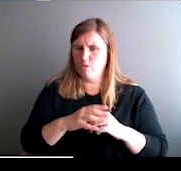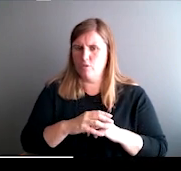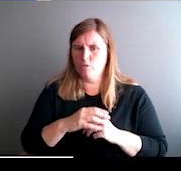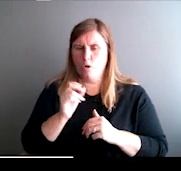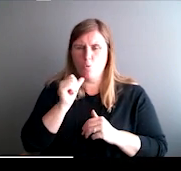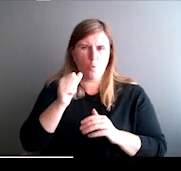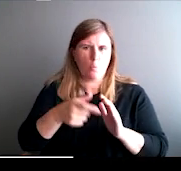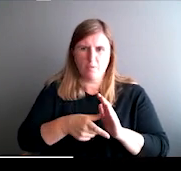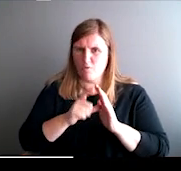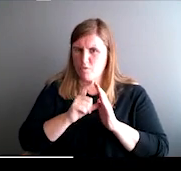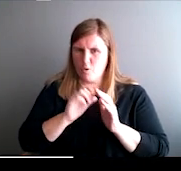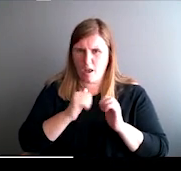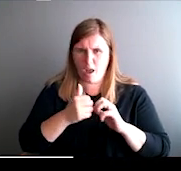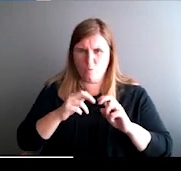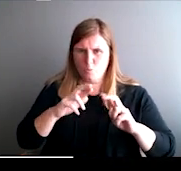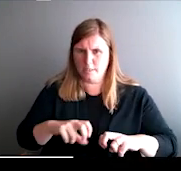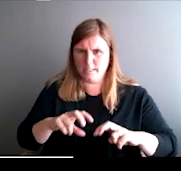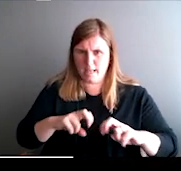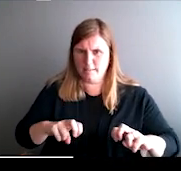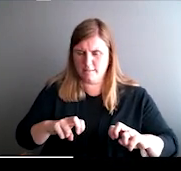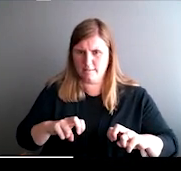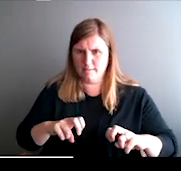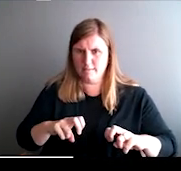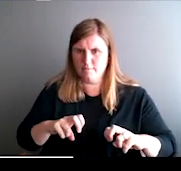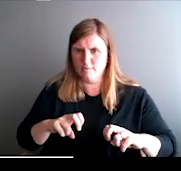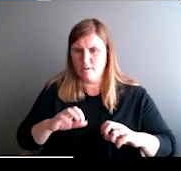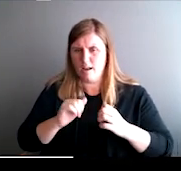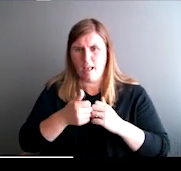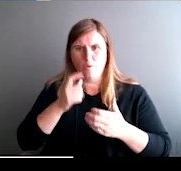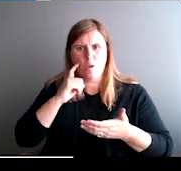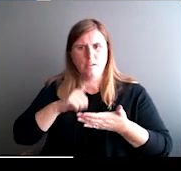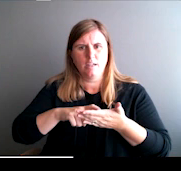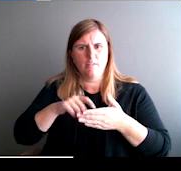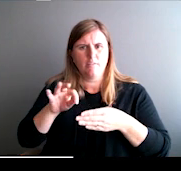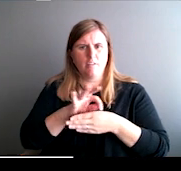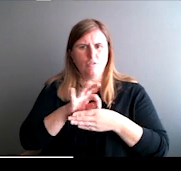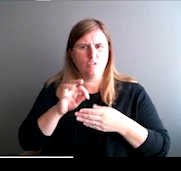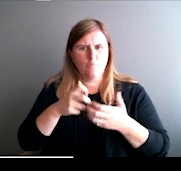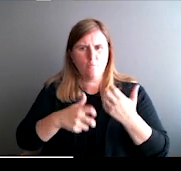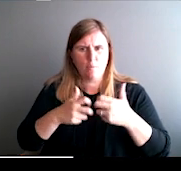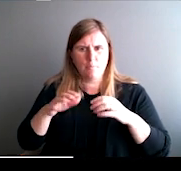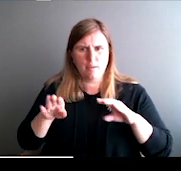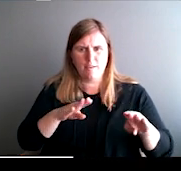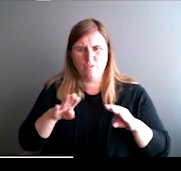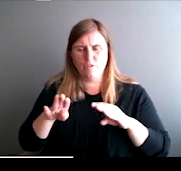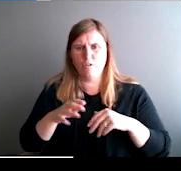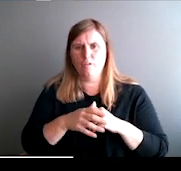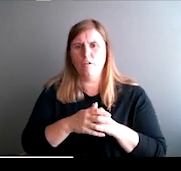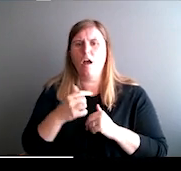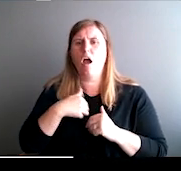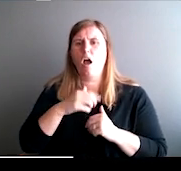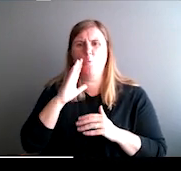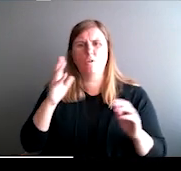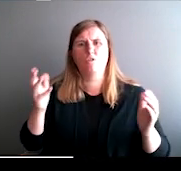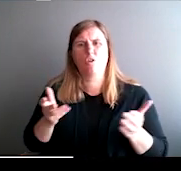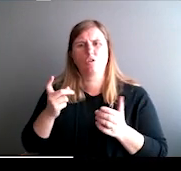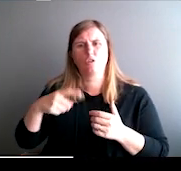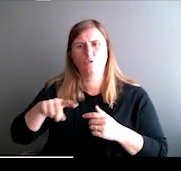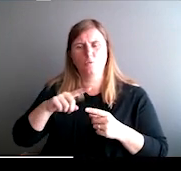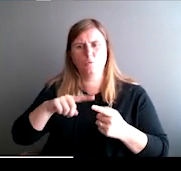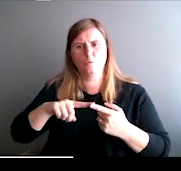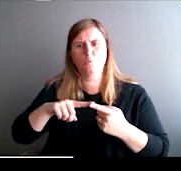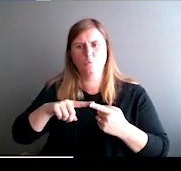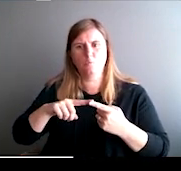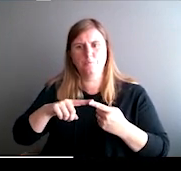be going over how to assess and how to identify functions of problem behavior, I would encourage you to go